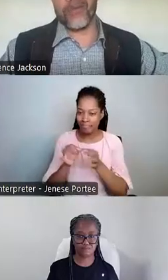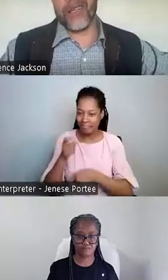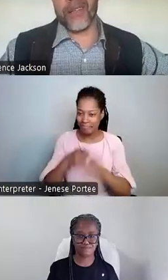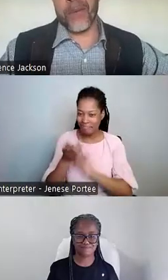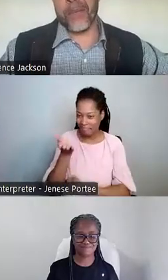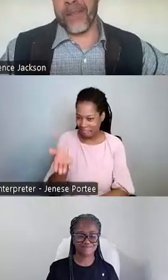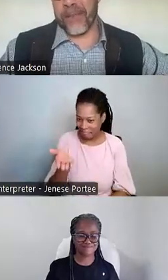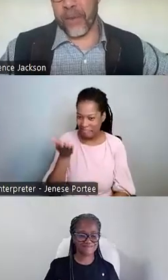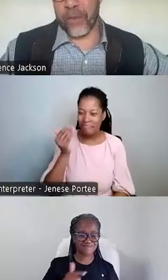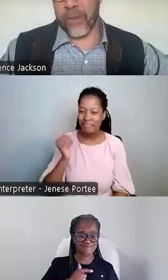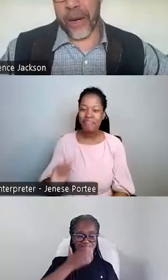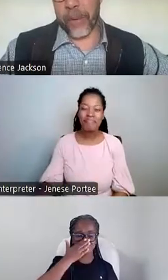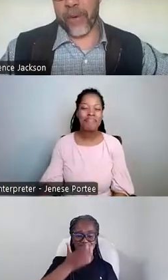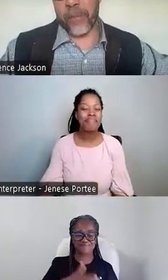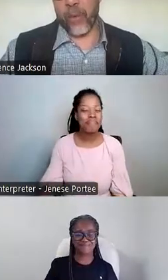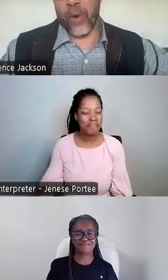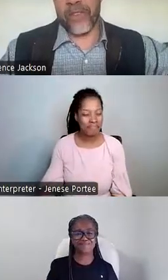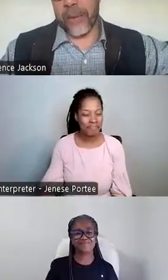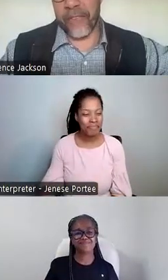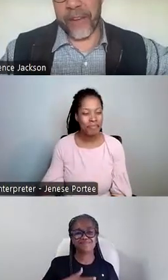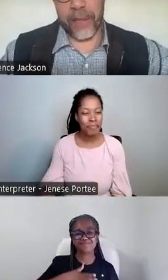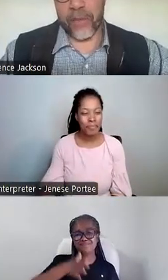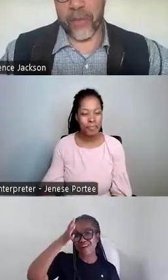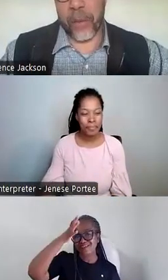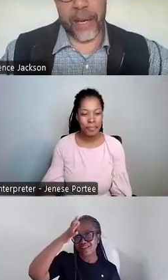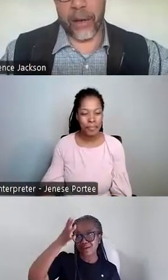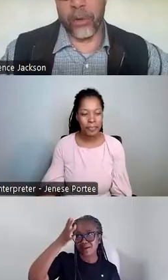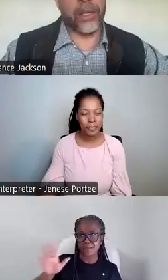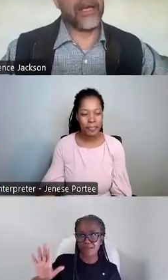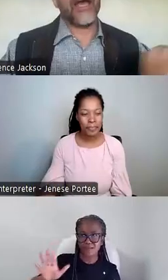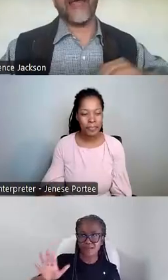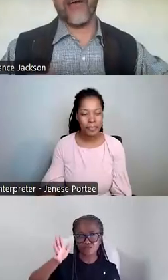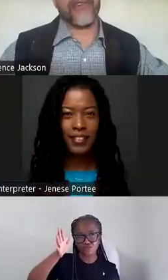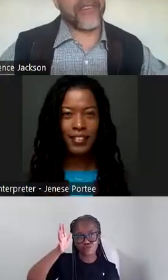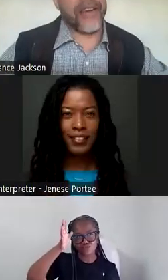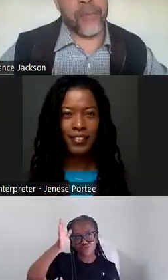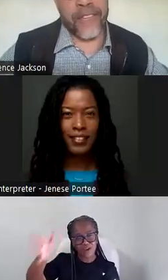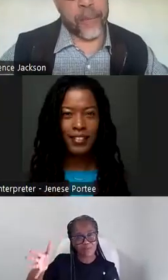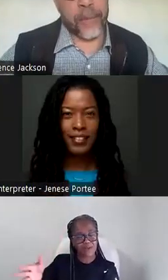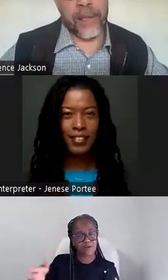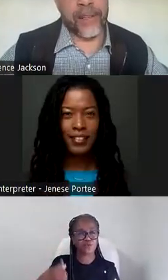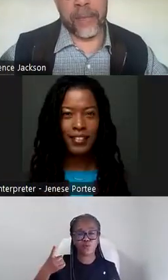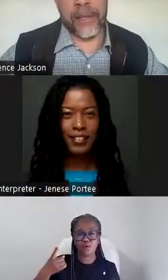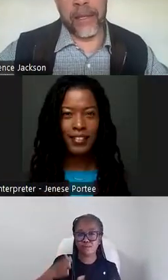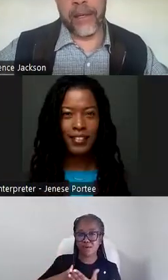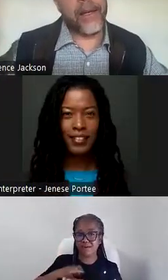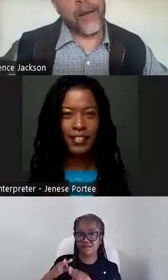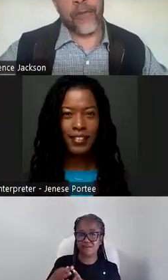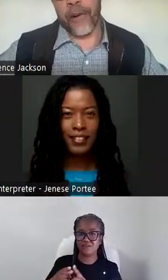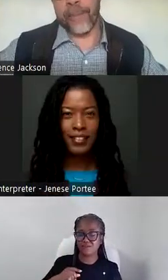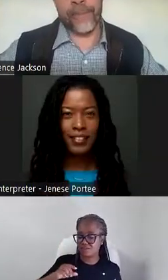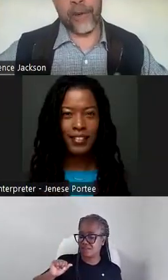or it might be his grandparents, right? One side of my family is from Angola, and the other side of my family is